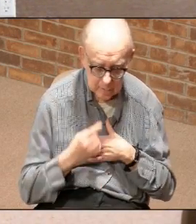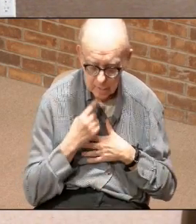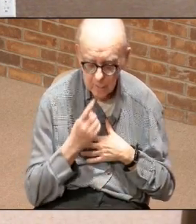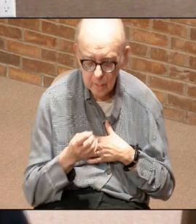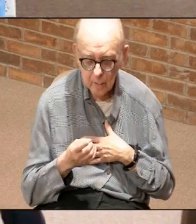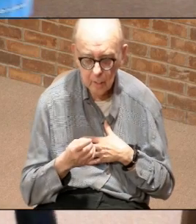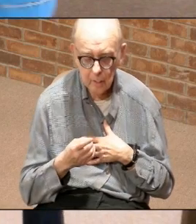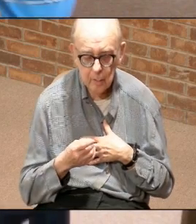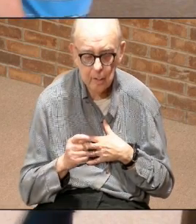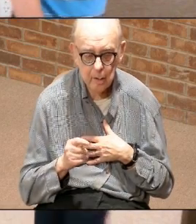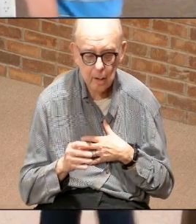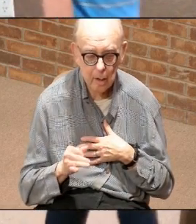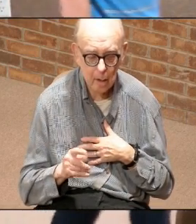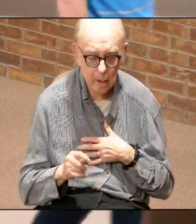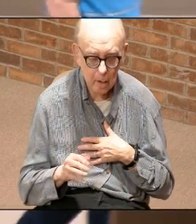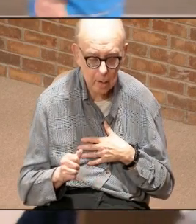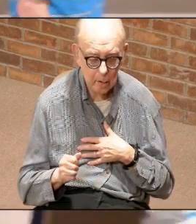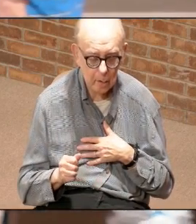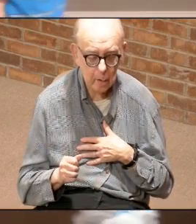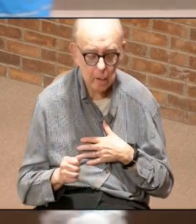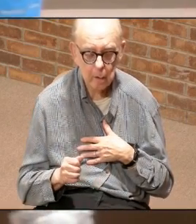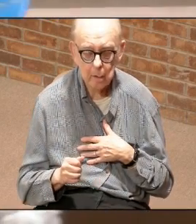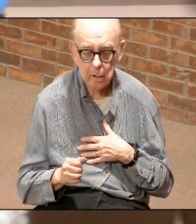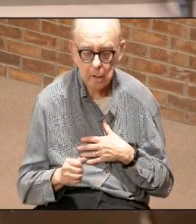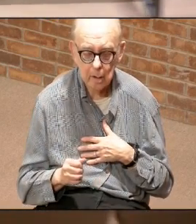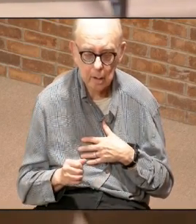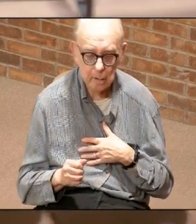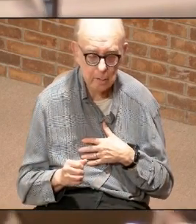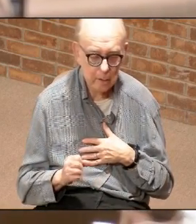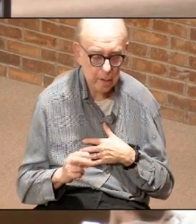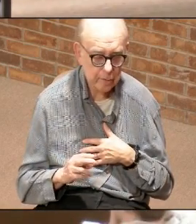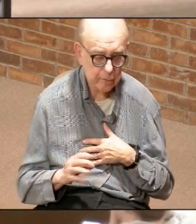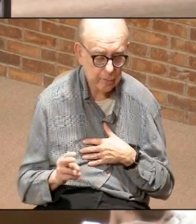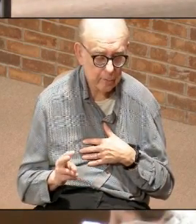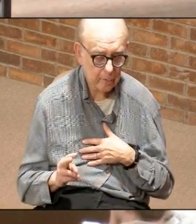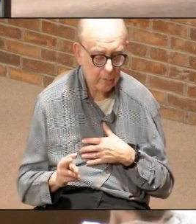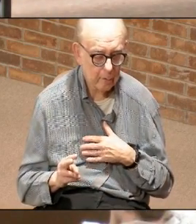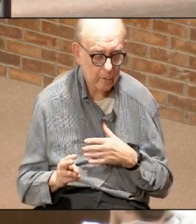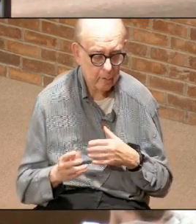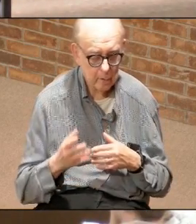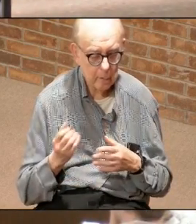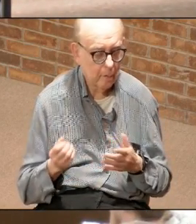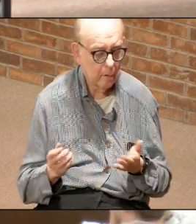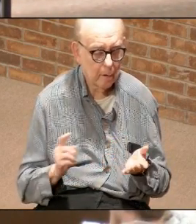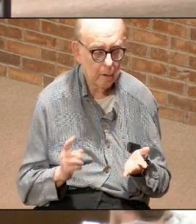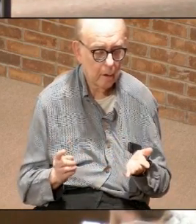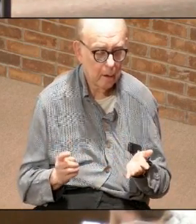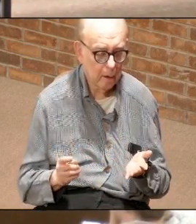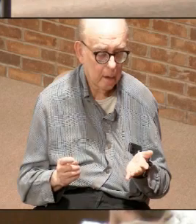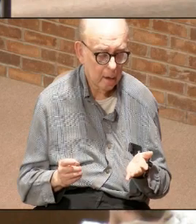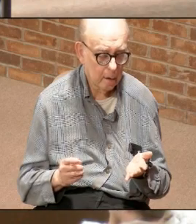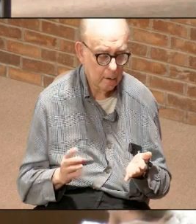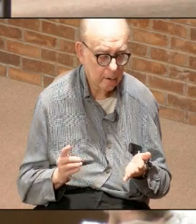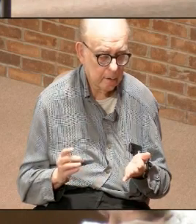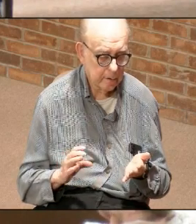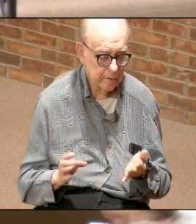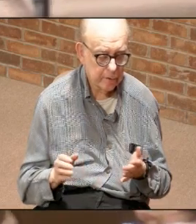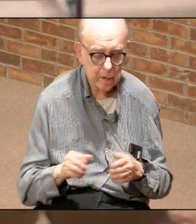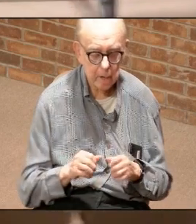had a Toyota, an SUV. And I forget where he's at. He's in D.C.